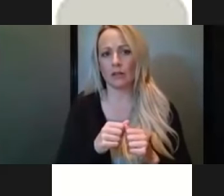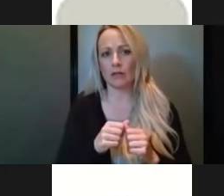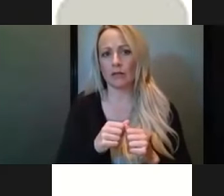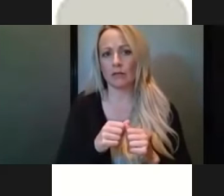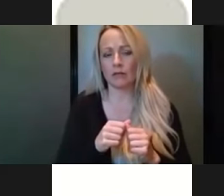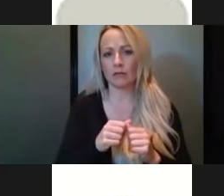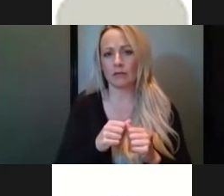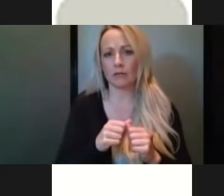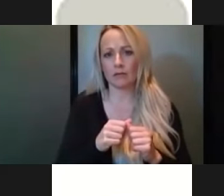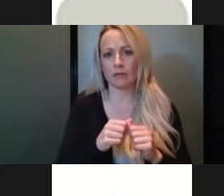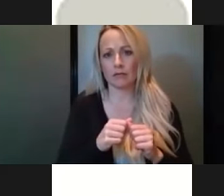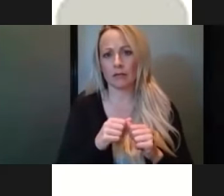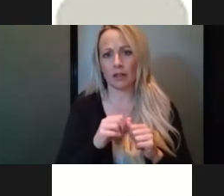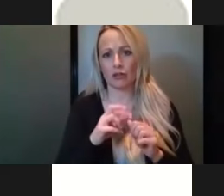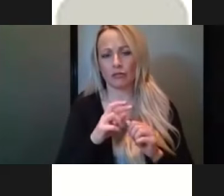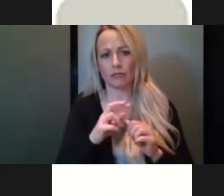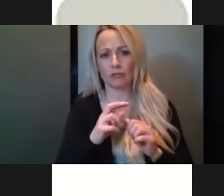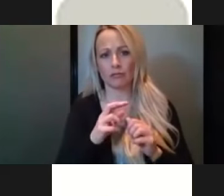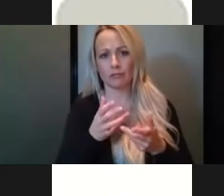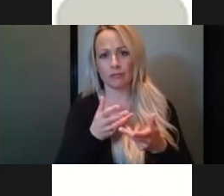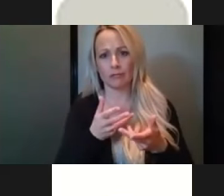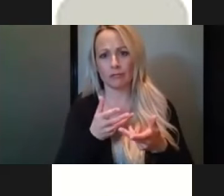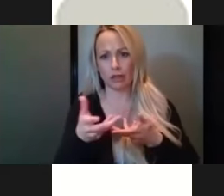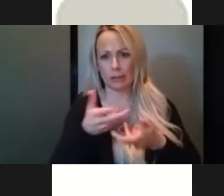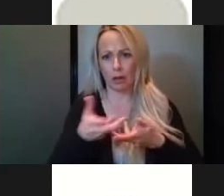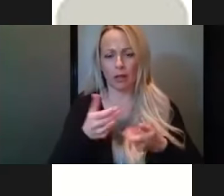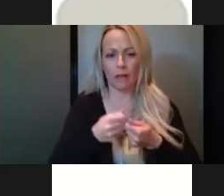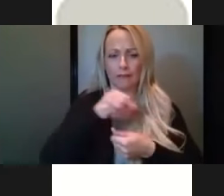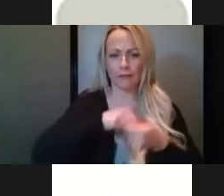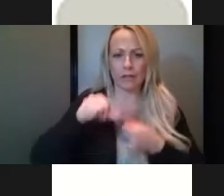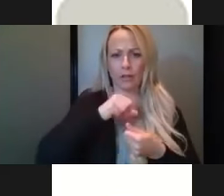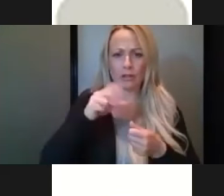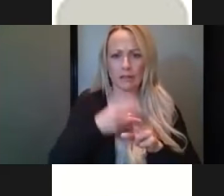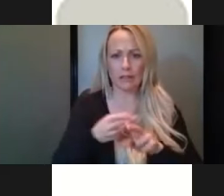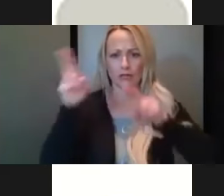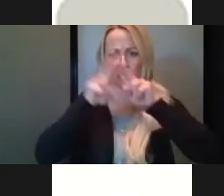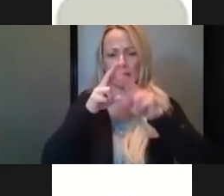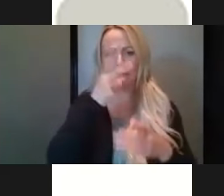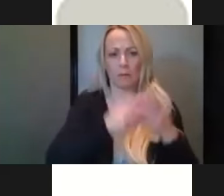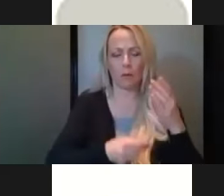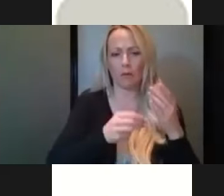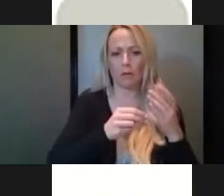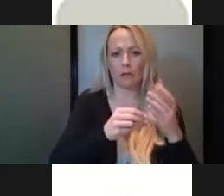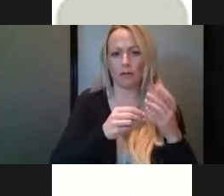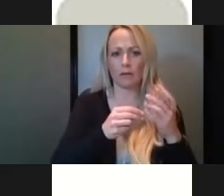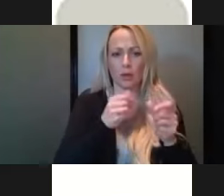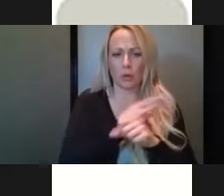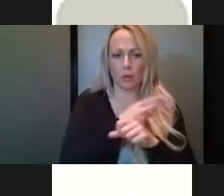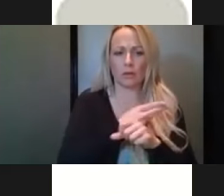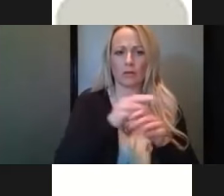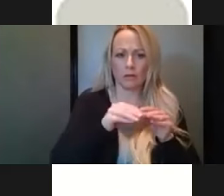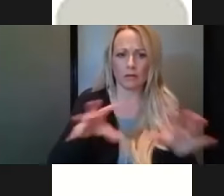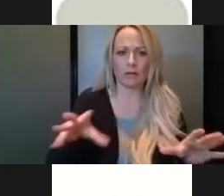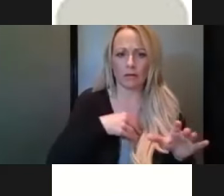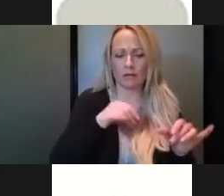FA, decrease in MD. For measuring growth rates, we're just using regression to fit linear growth rates